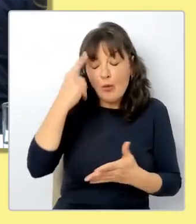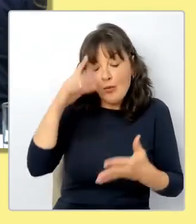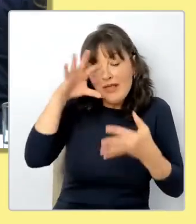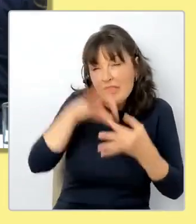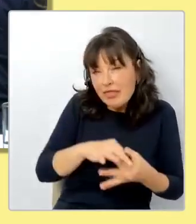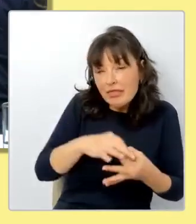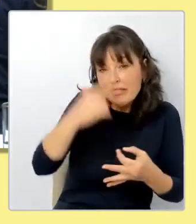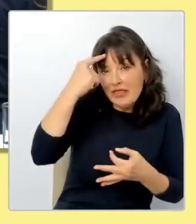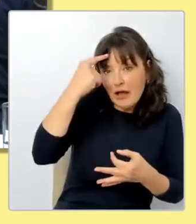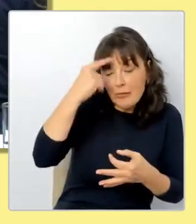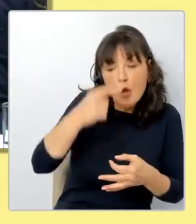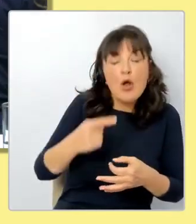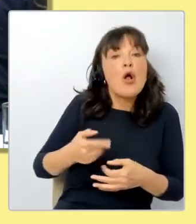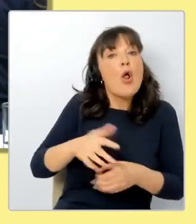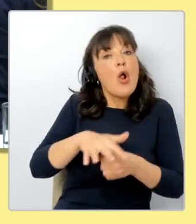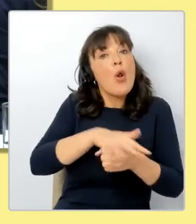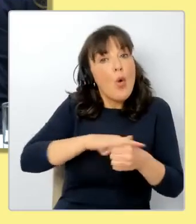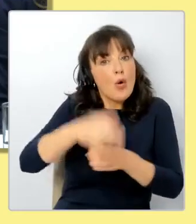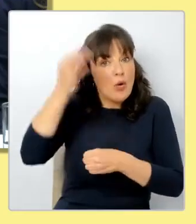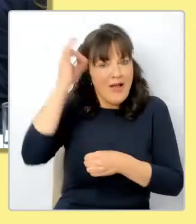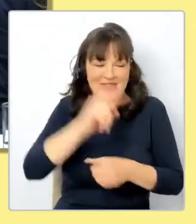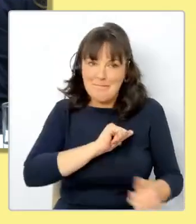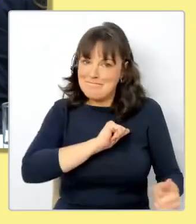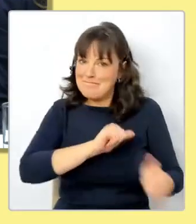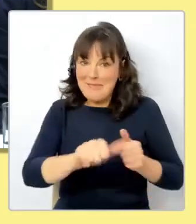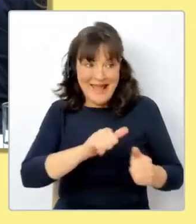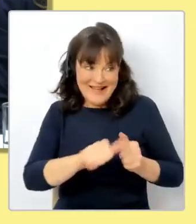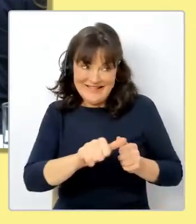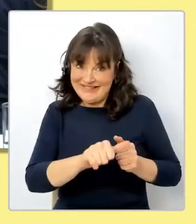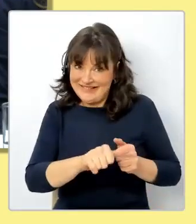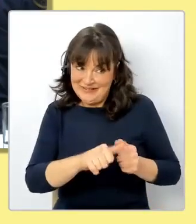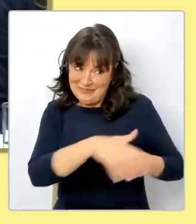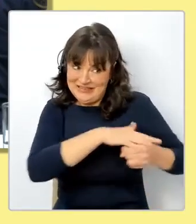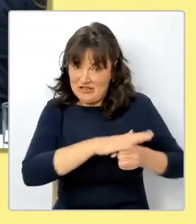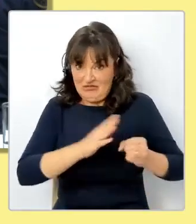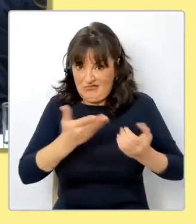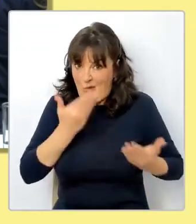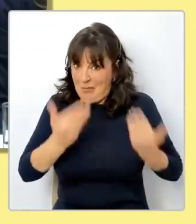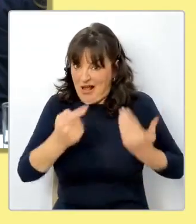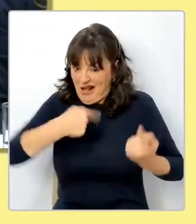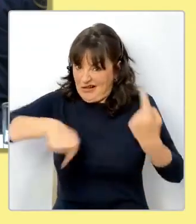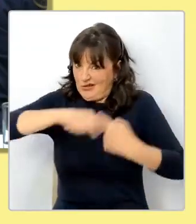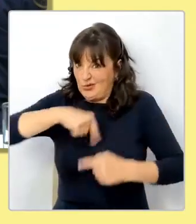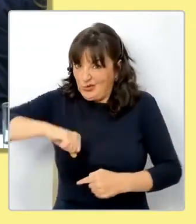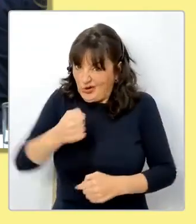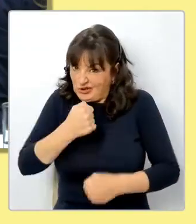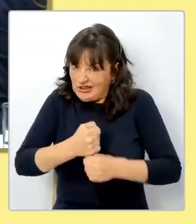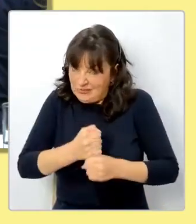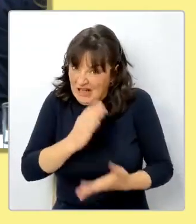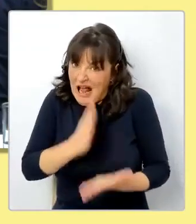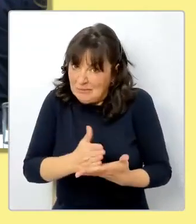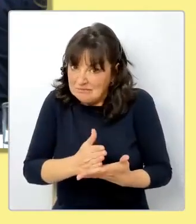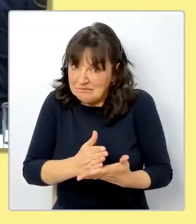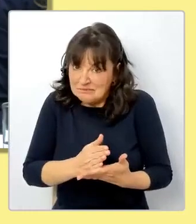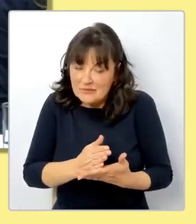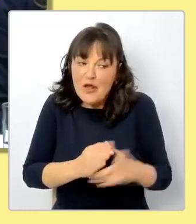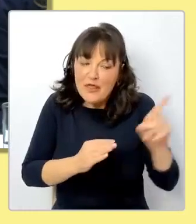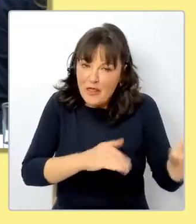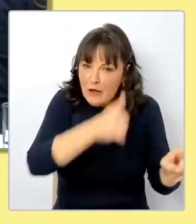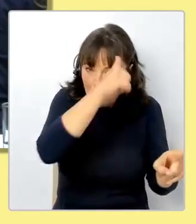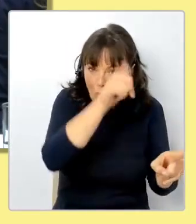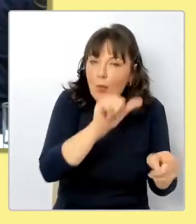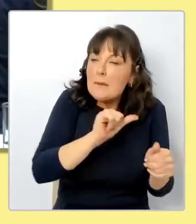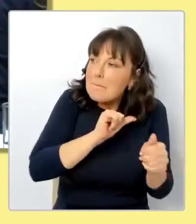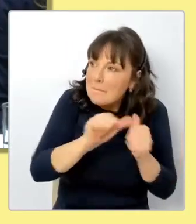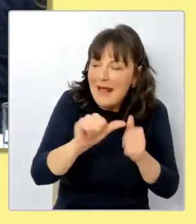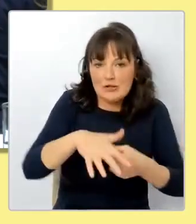best placed, far better placed, actually, than the Scottish government to know what works locally. So